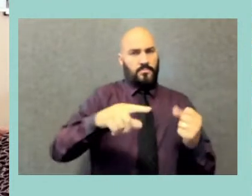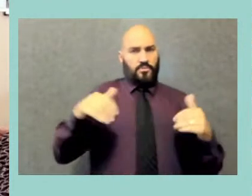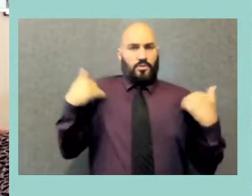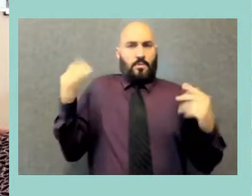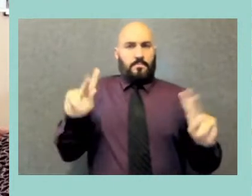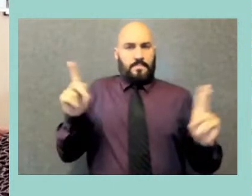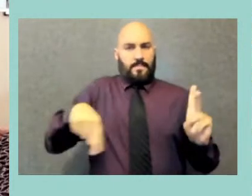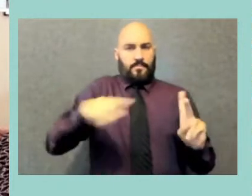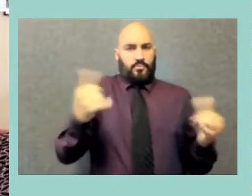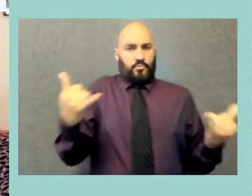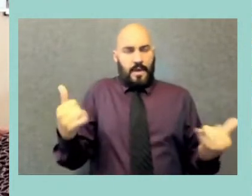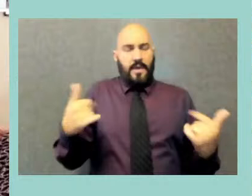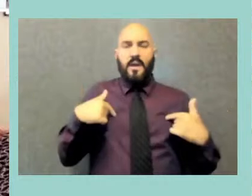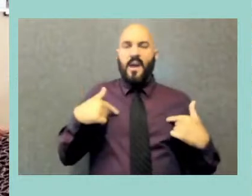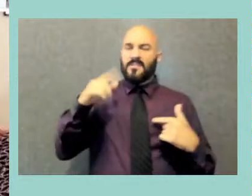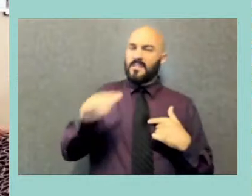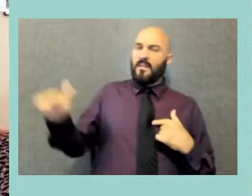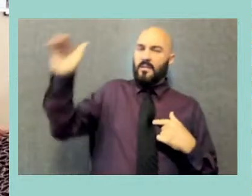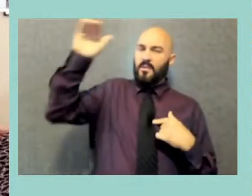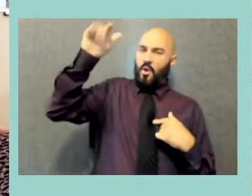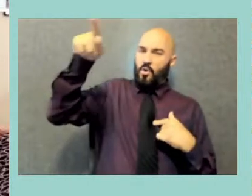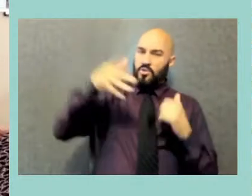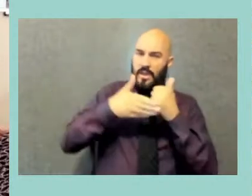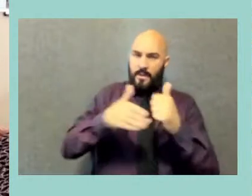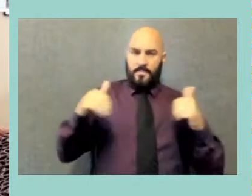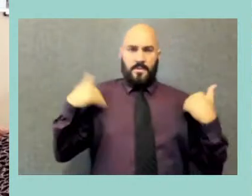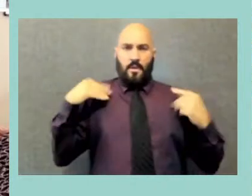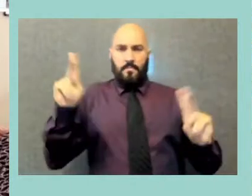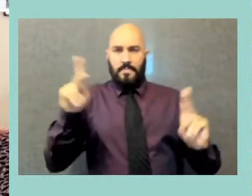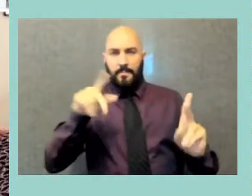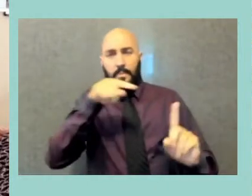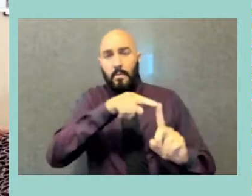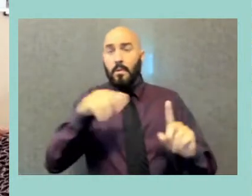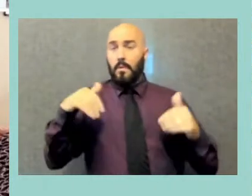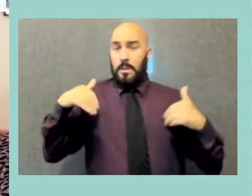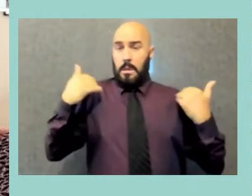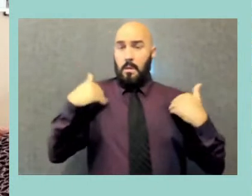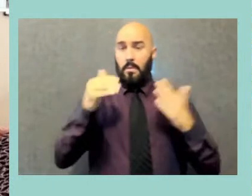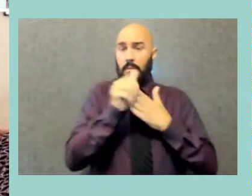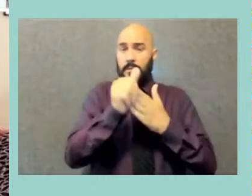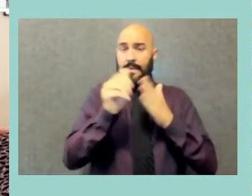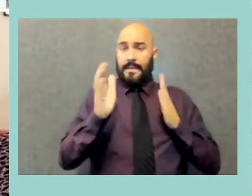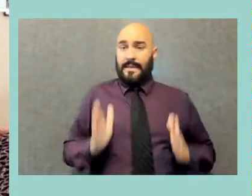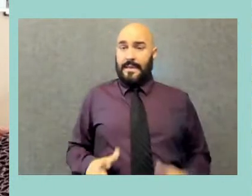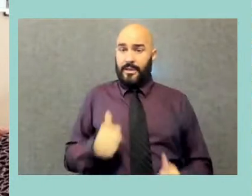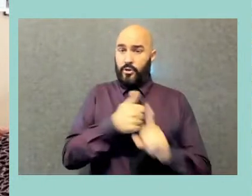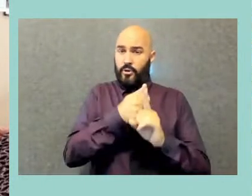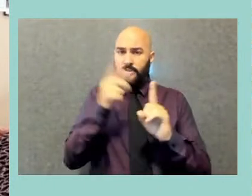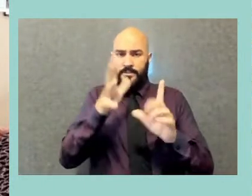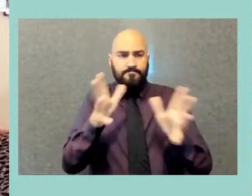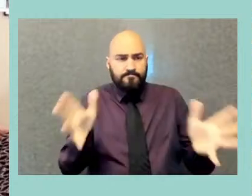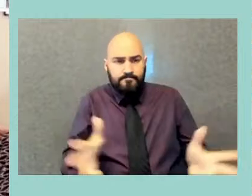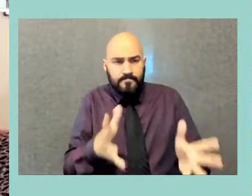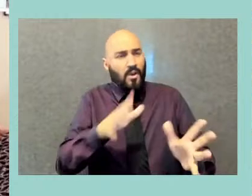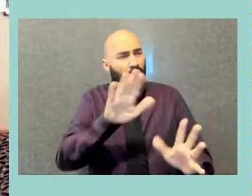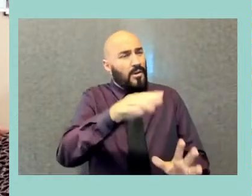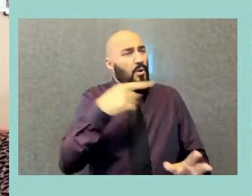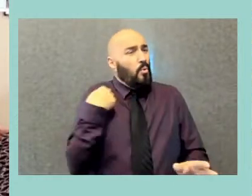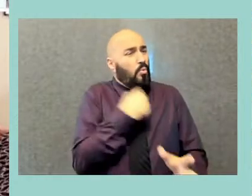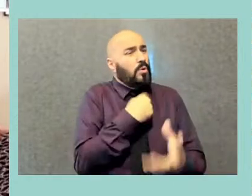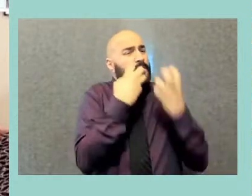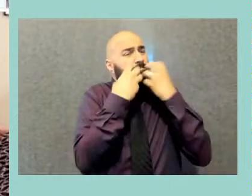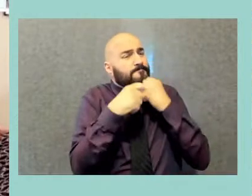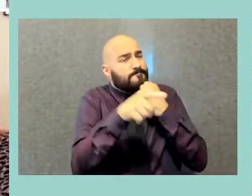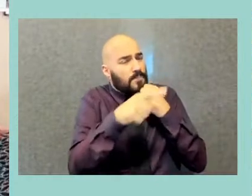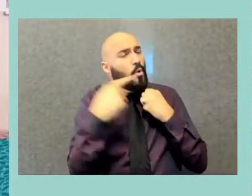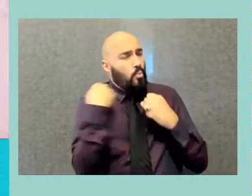and accompaniment of young leaders made us know that we were understood and valued. The